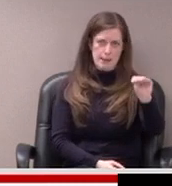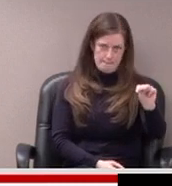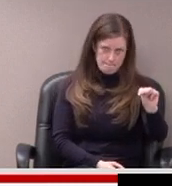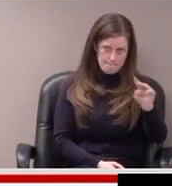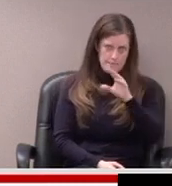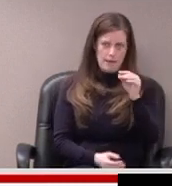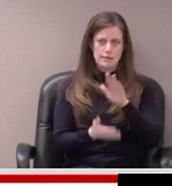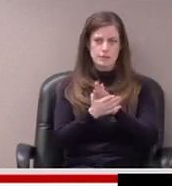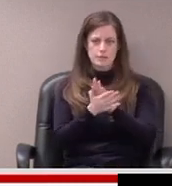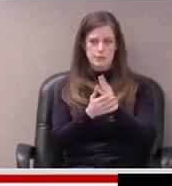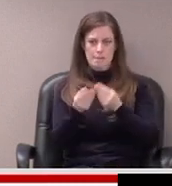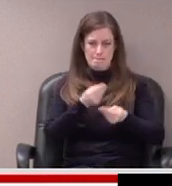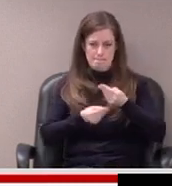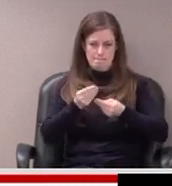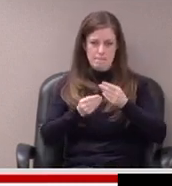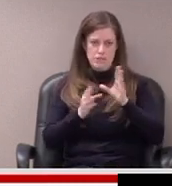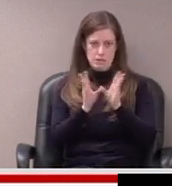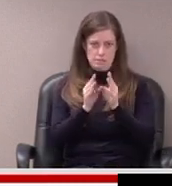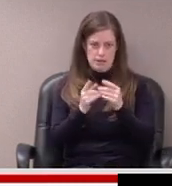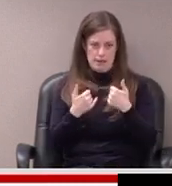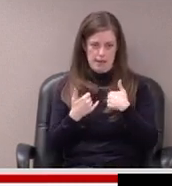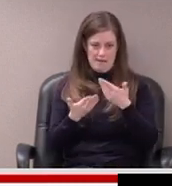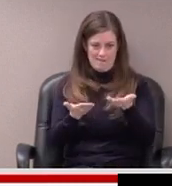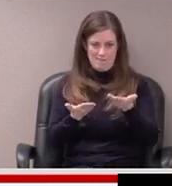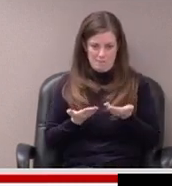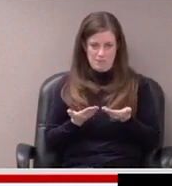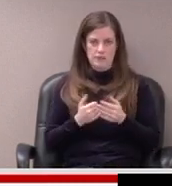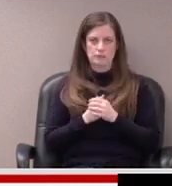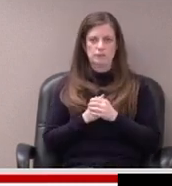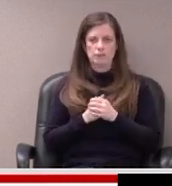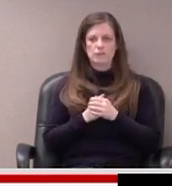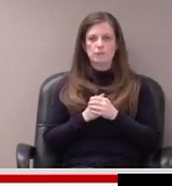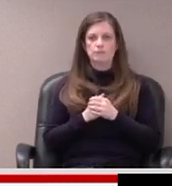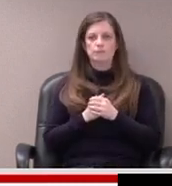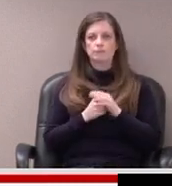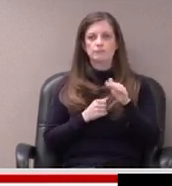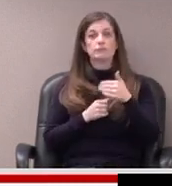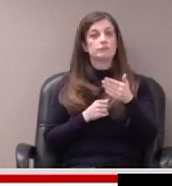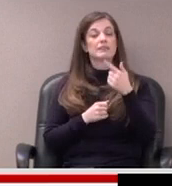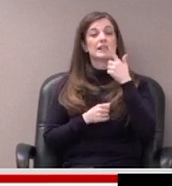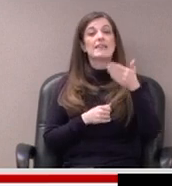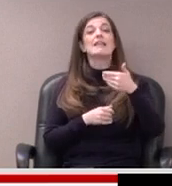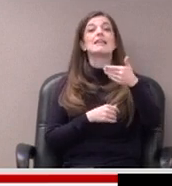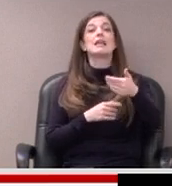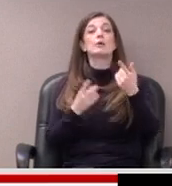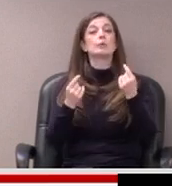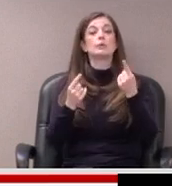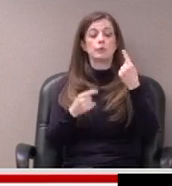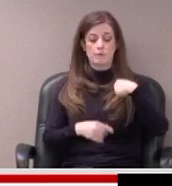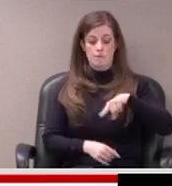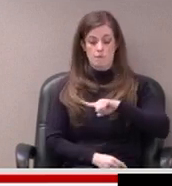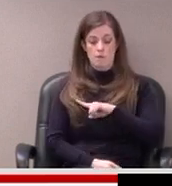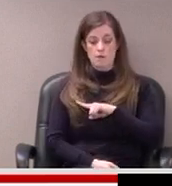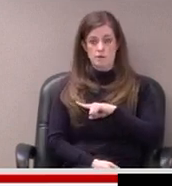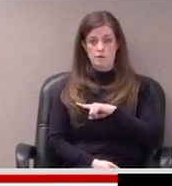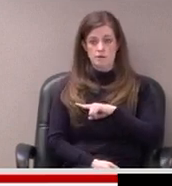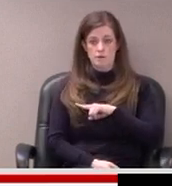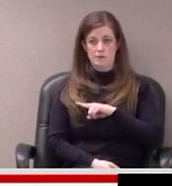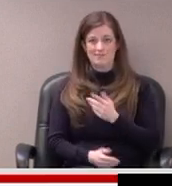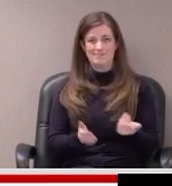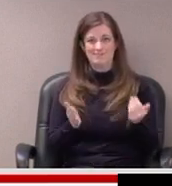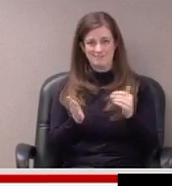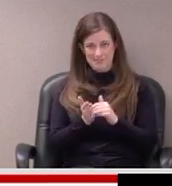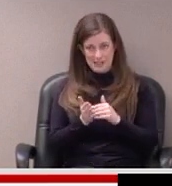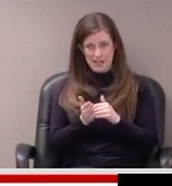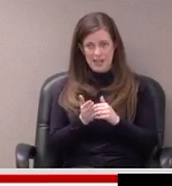budget committees have presented to us. And then the next step for us is, again, we